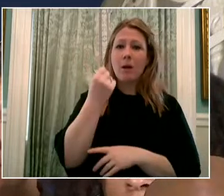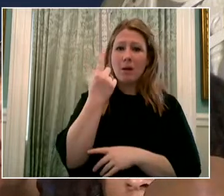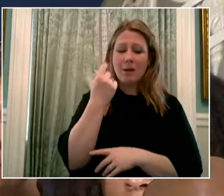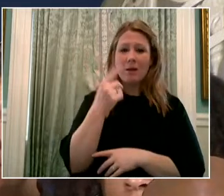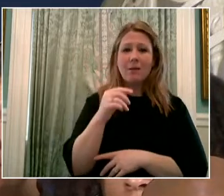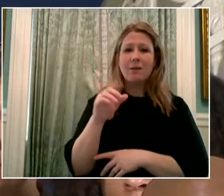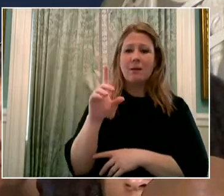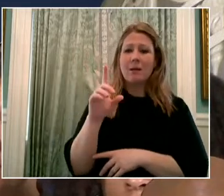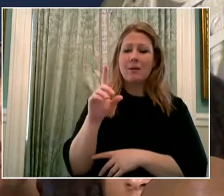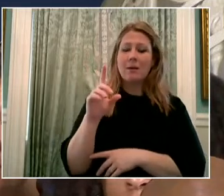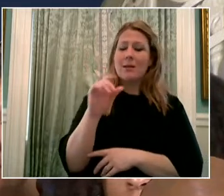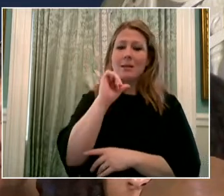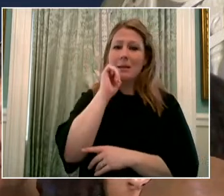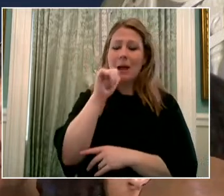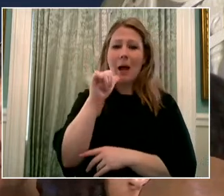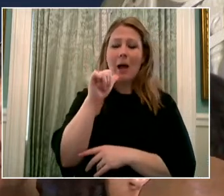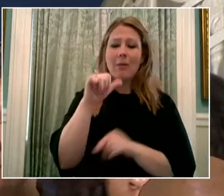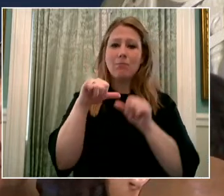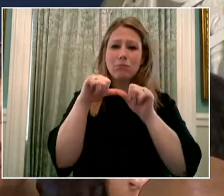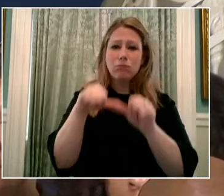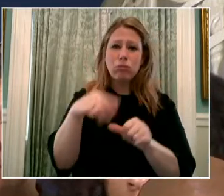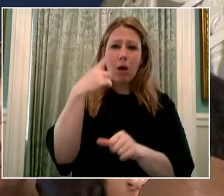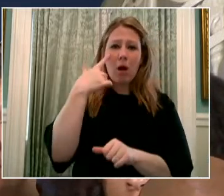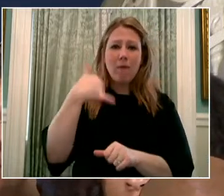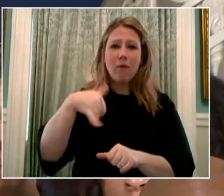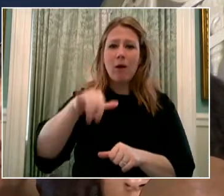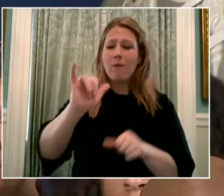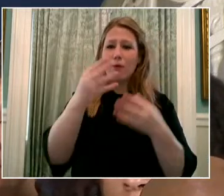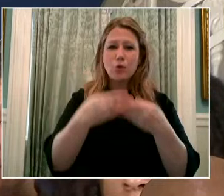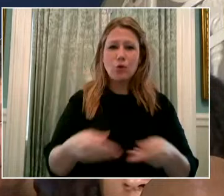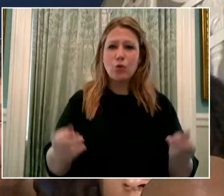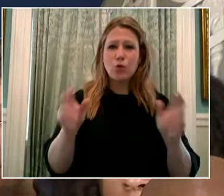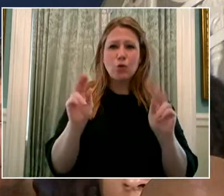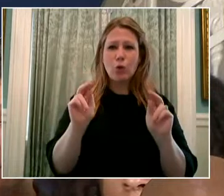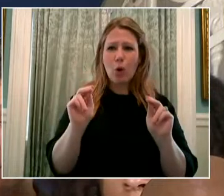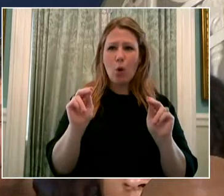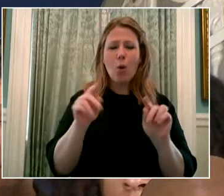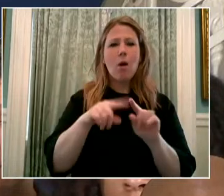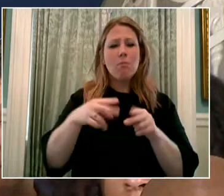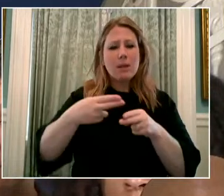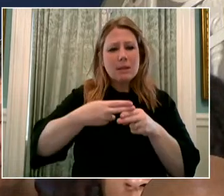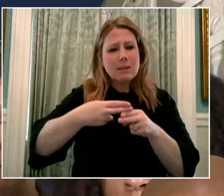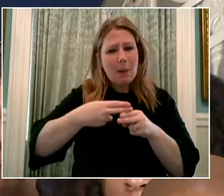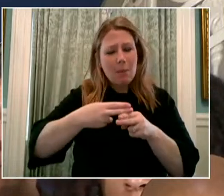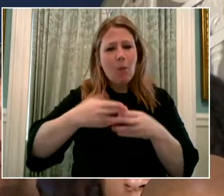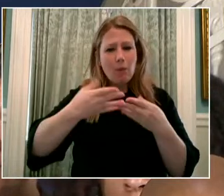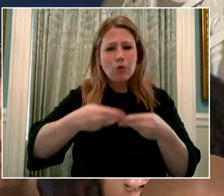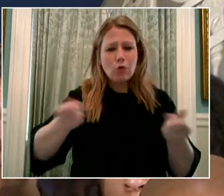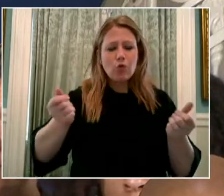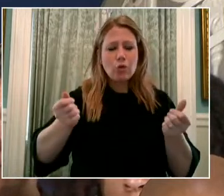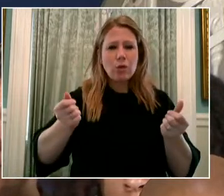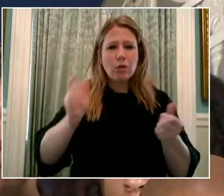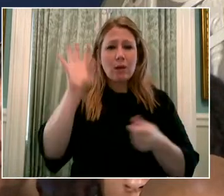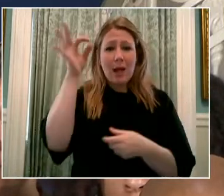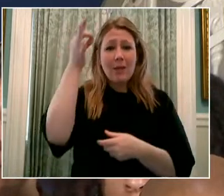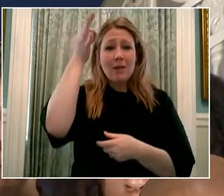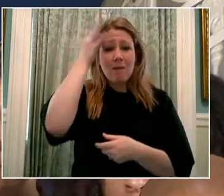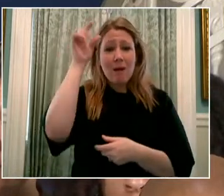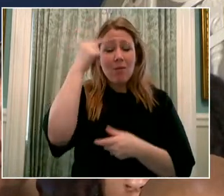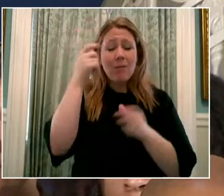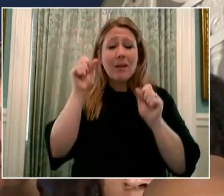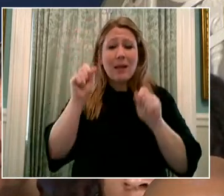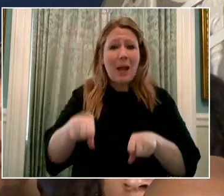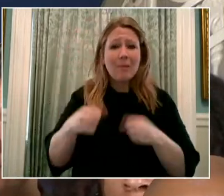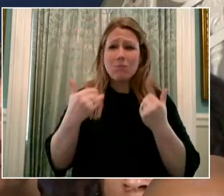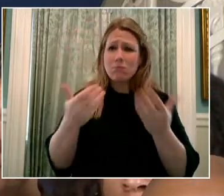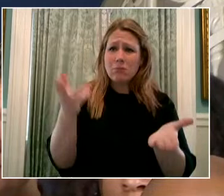government and the federal administration can provide with a stroke of a pen. And so we are here today to implore